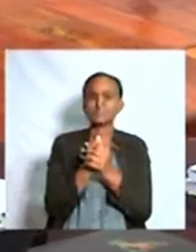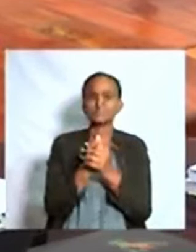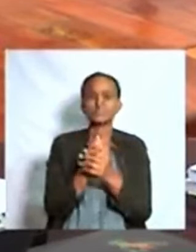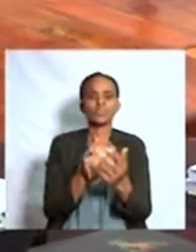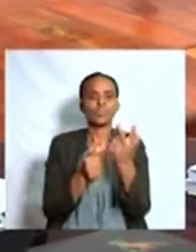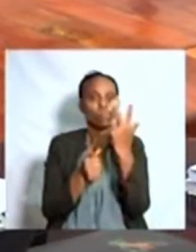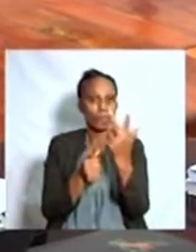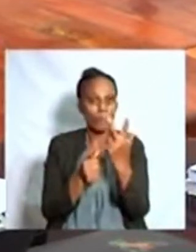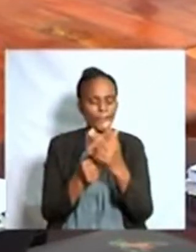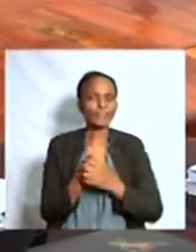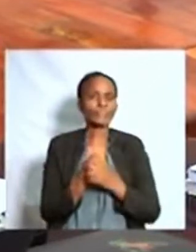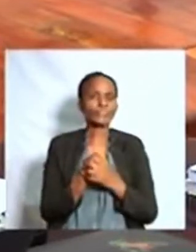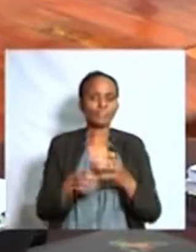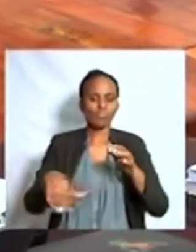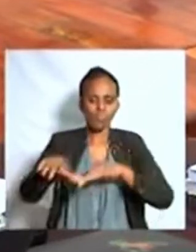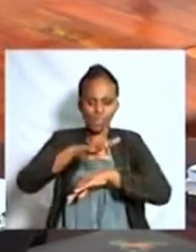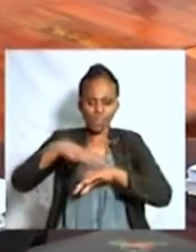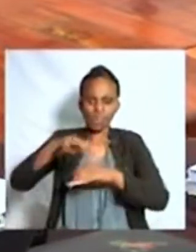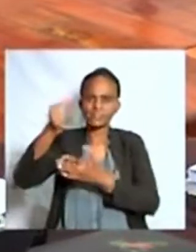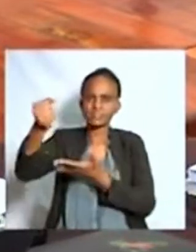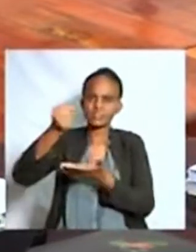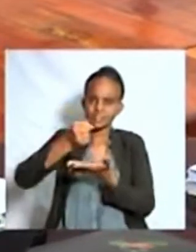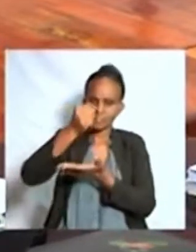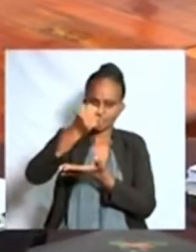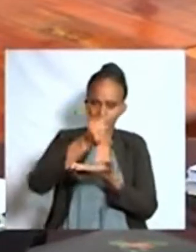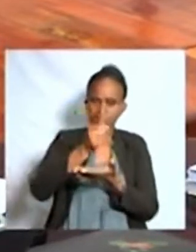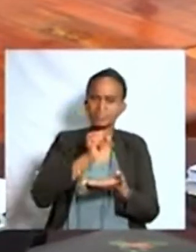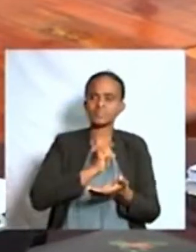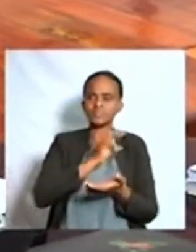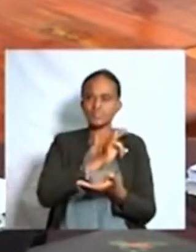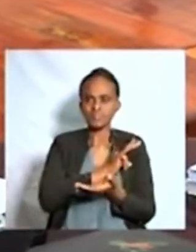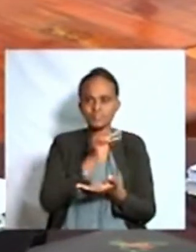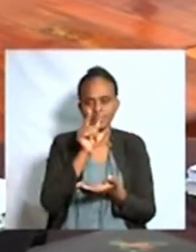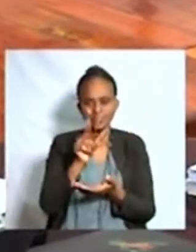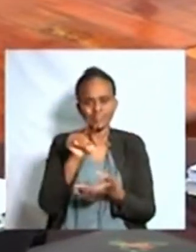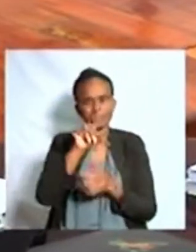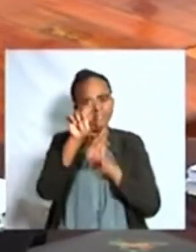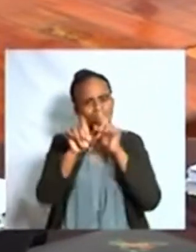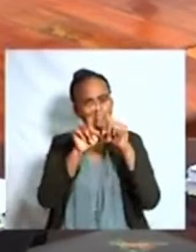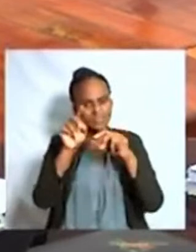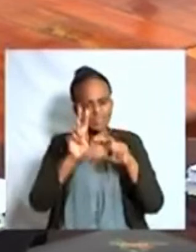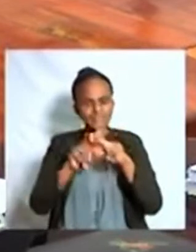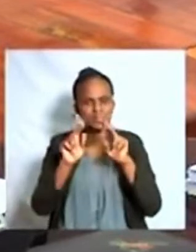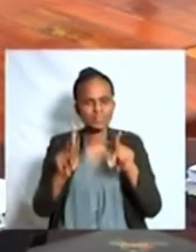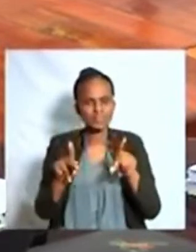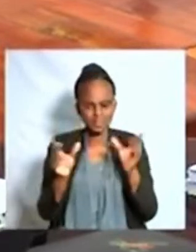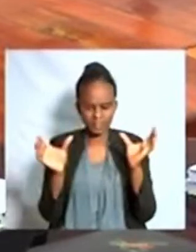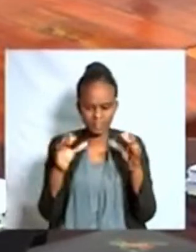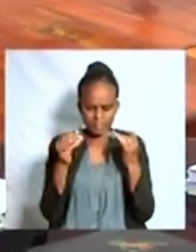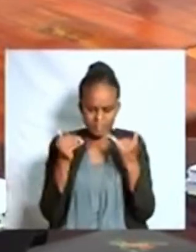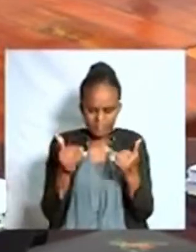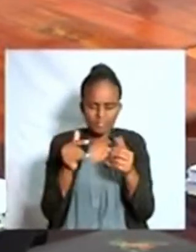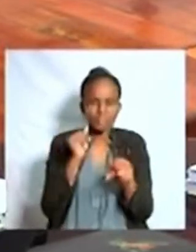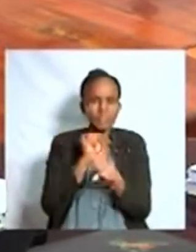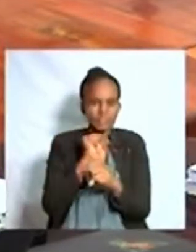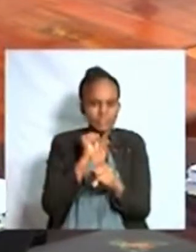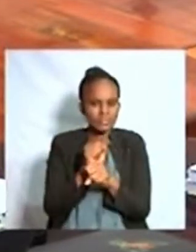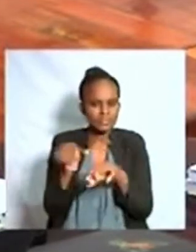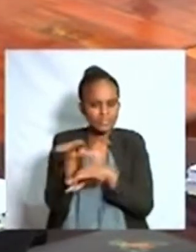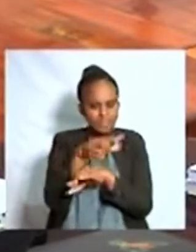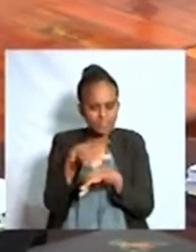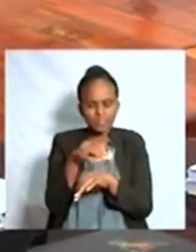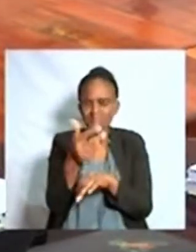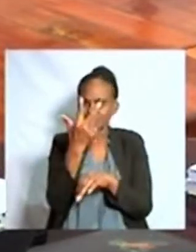3, overemployment of staff. Cause of the query, Chair, is that the Council was operating with an excess of